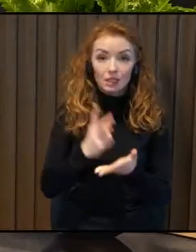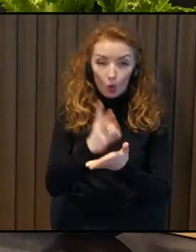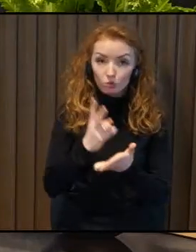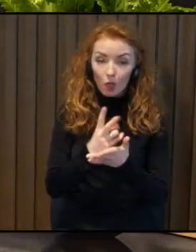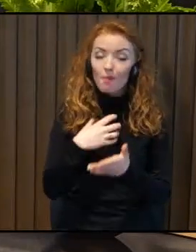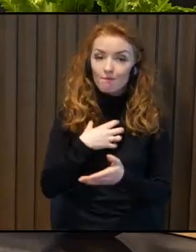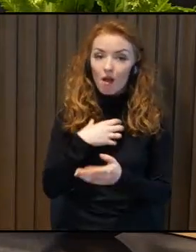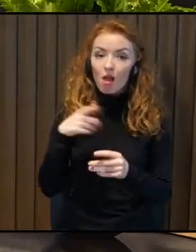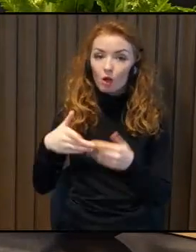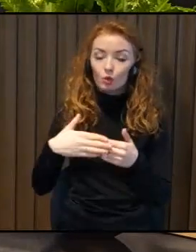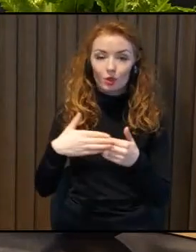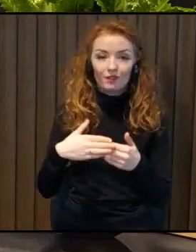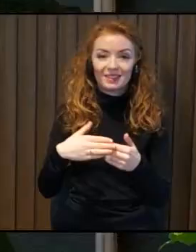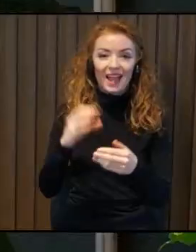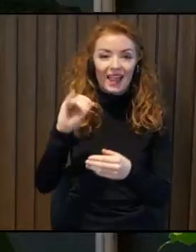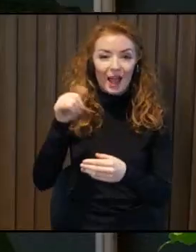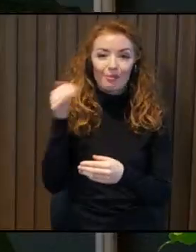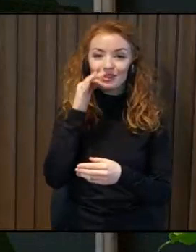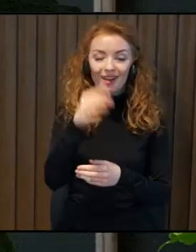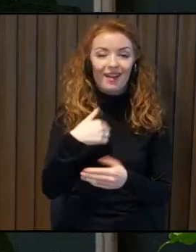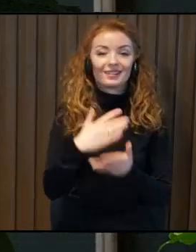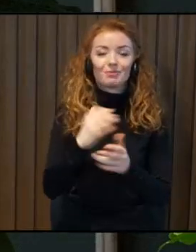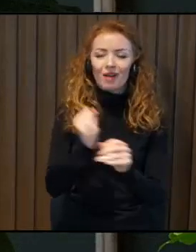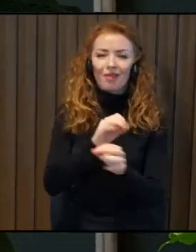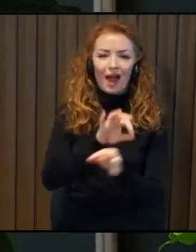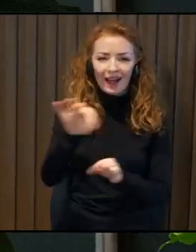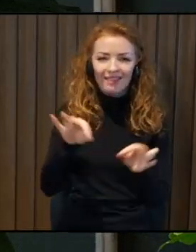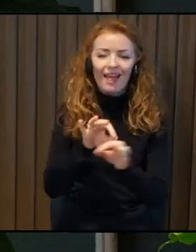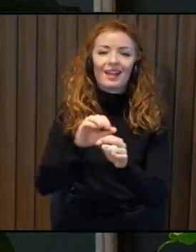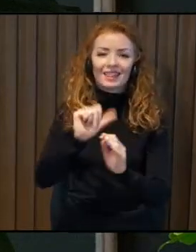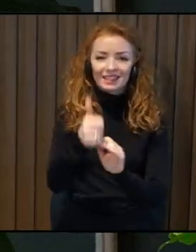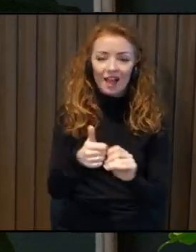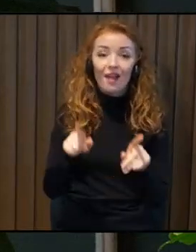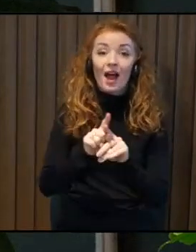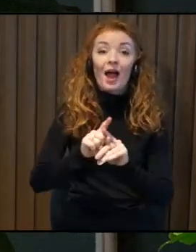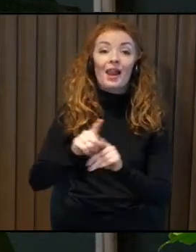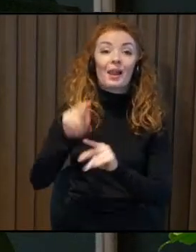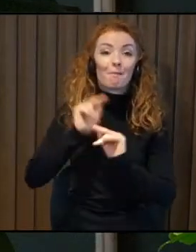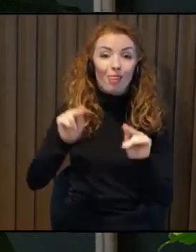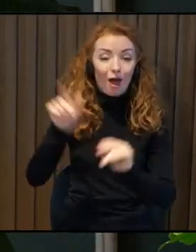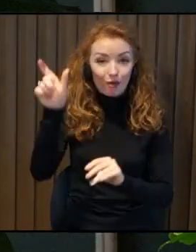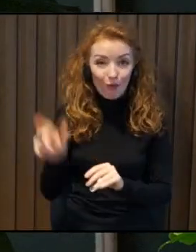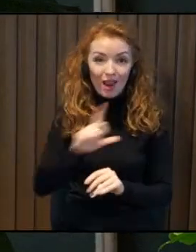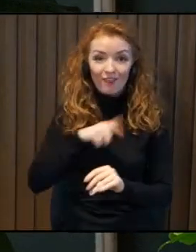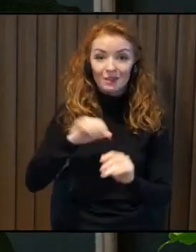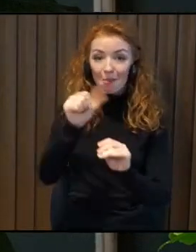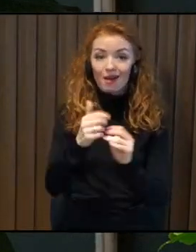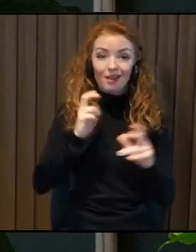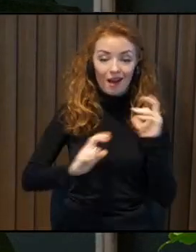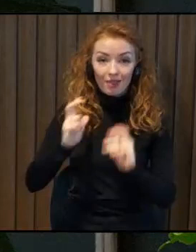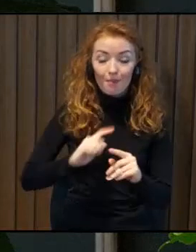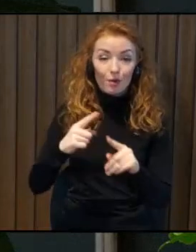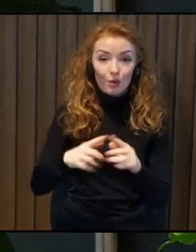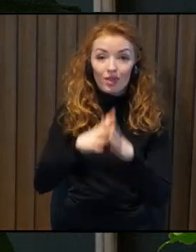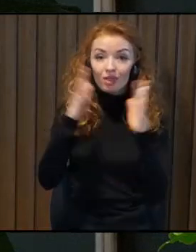with visual impairments not to bump into the door? So at what stage? So Un līdz ar ko I am not